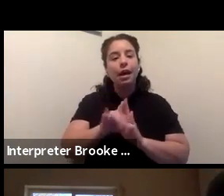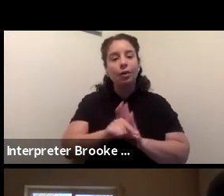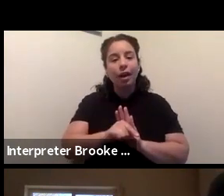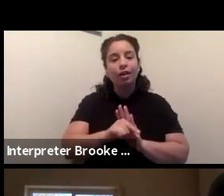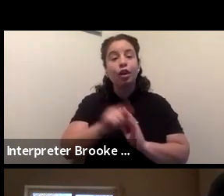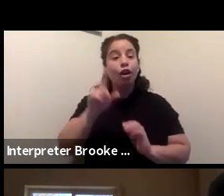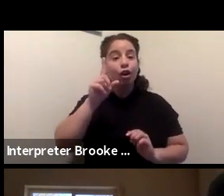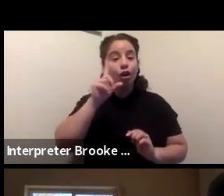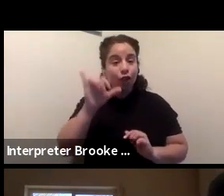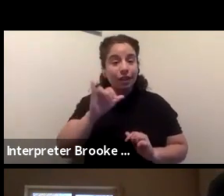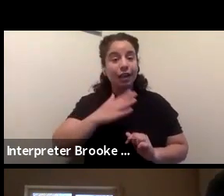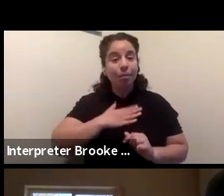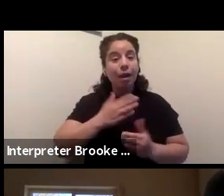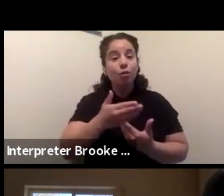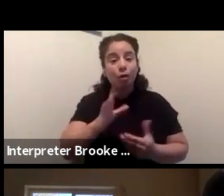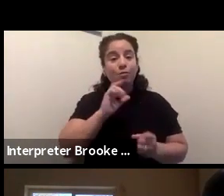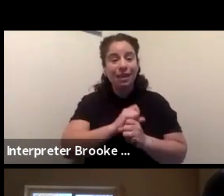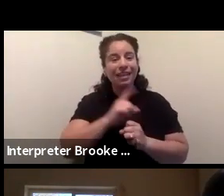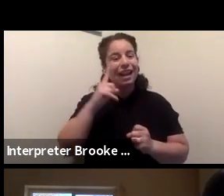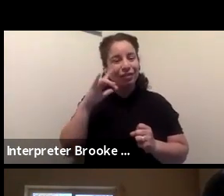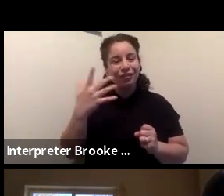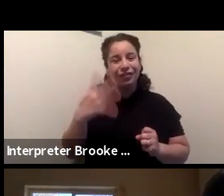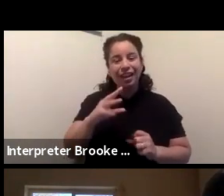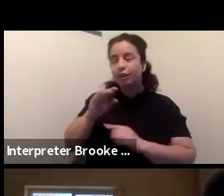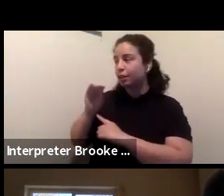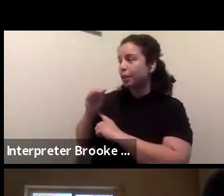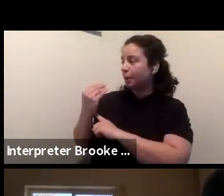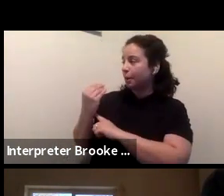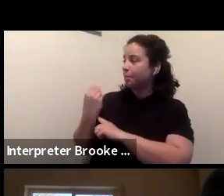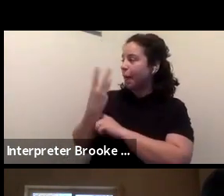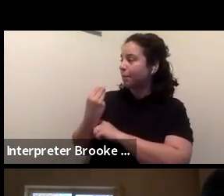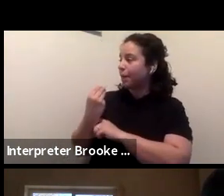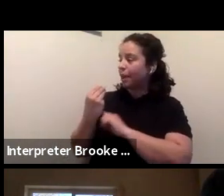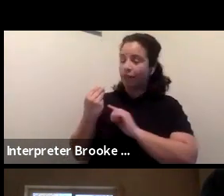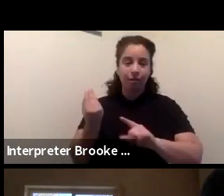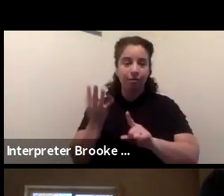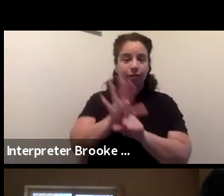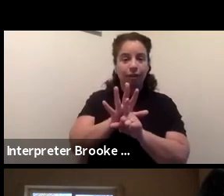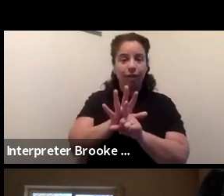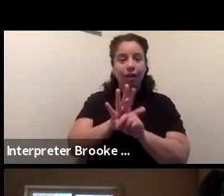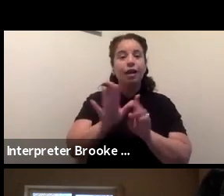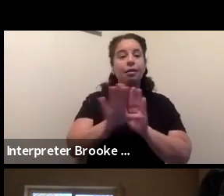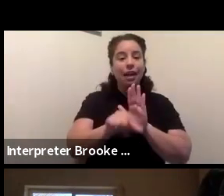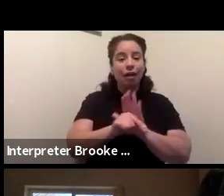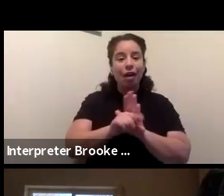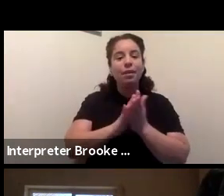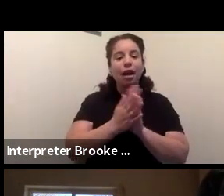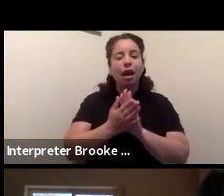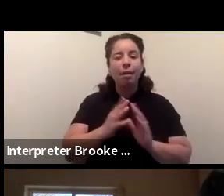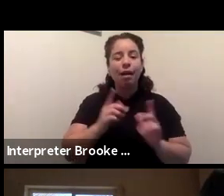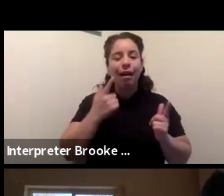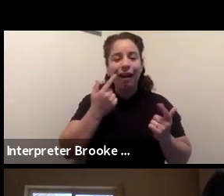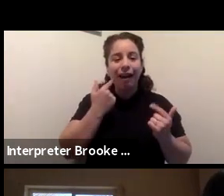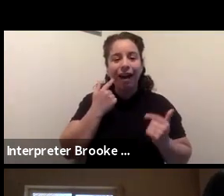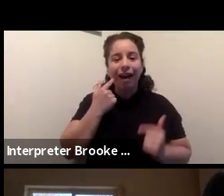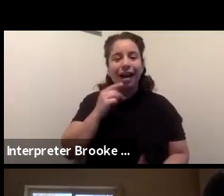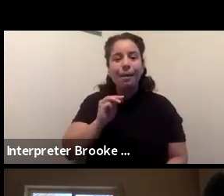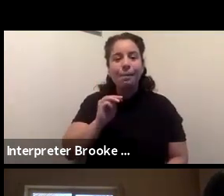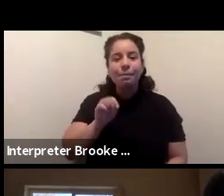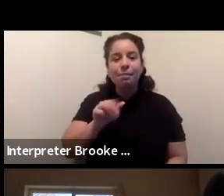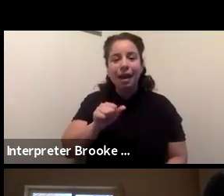in my room, and I am in my room. I'm finding this in a meta way hilarious. I'm really enjoying this.